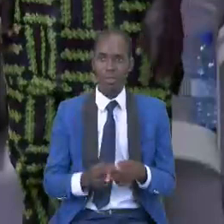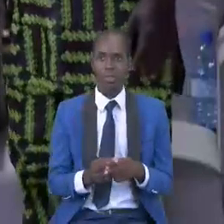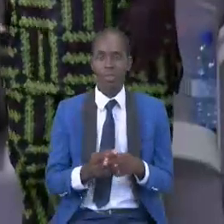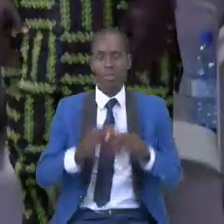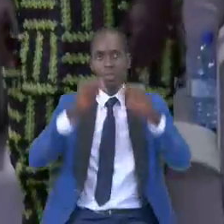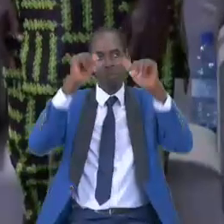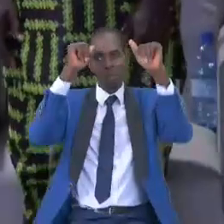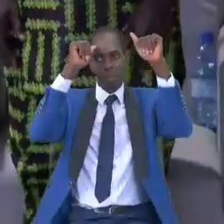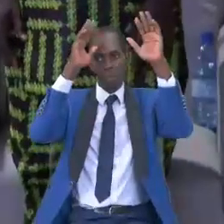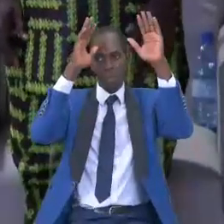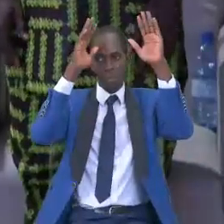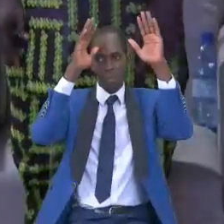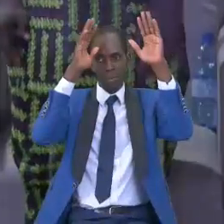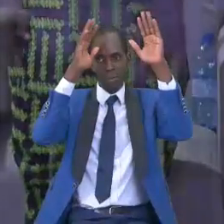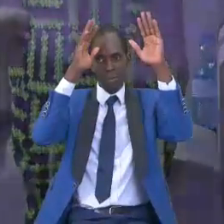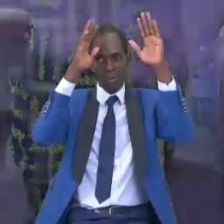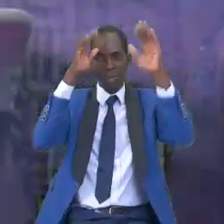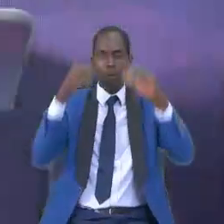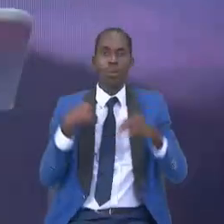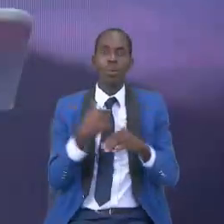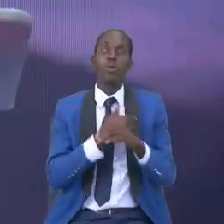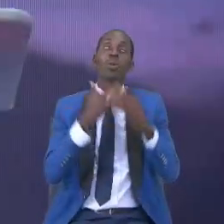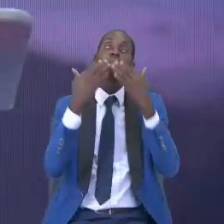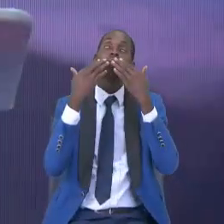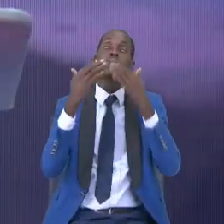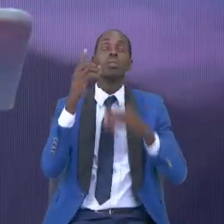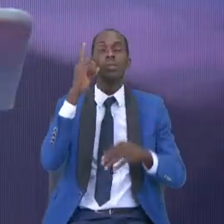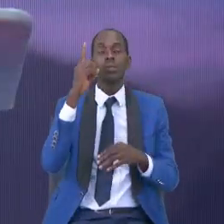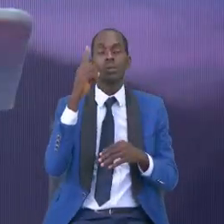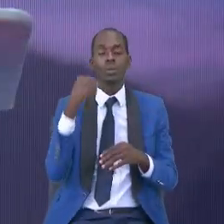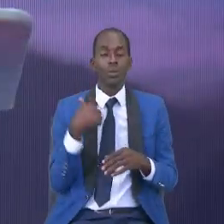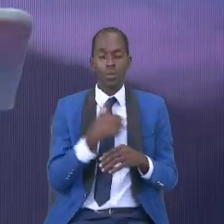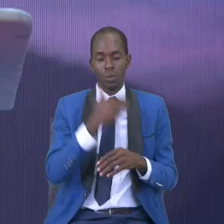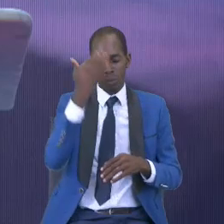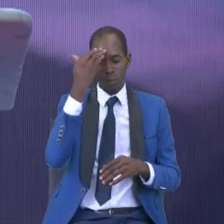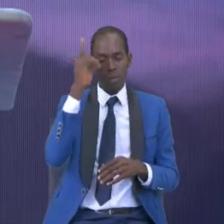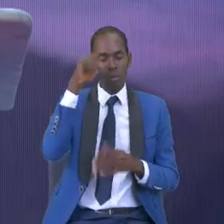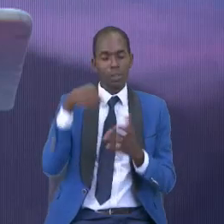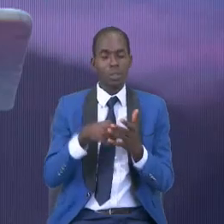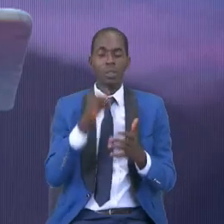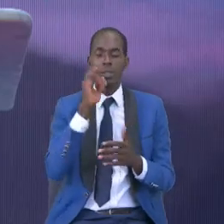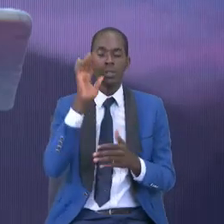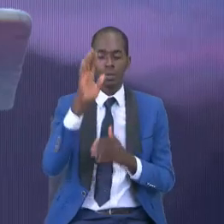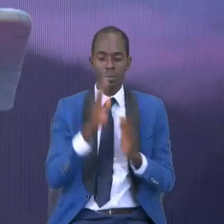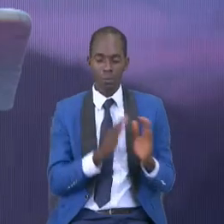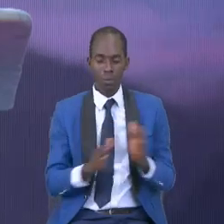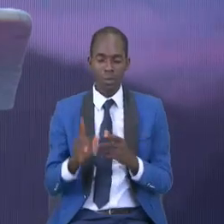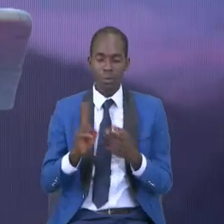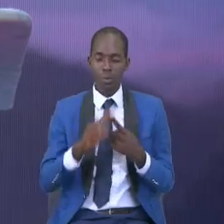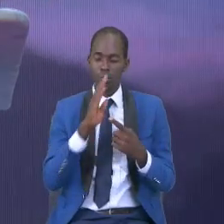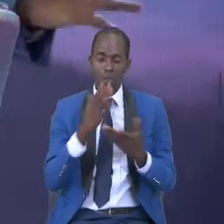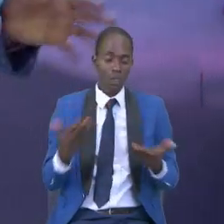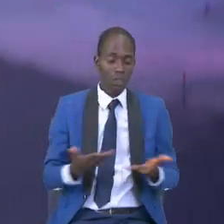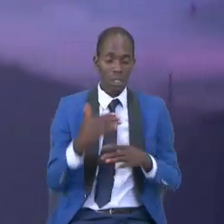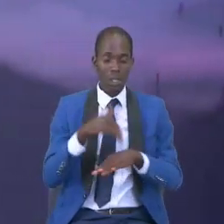Father, we thank you. We know this is your plan, to be in this place at